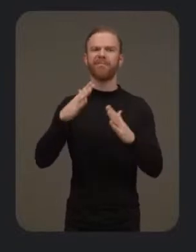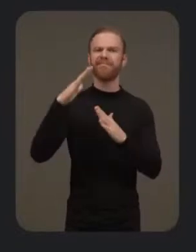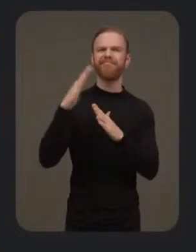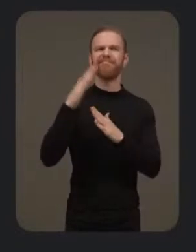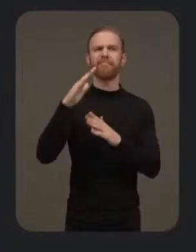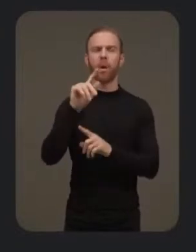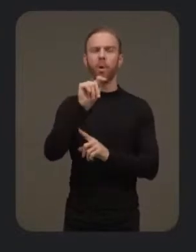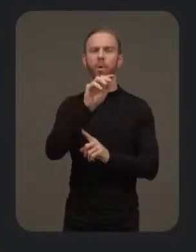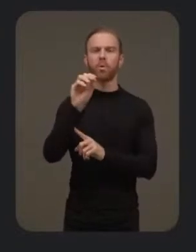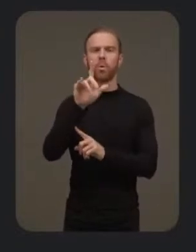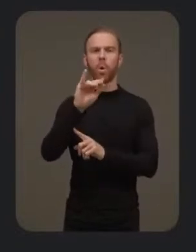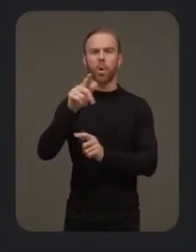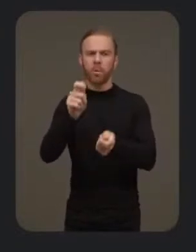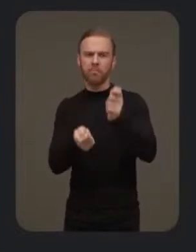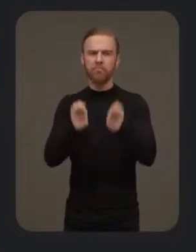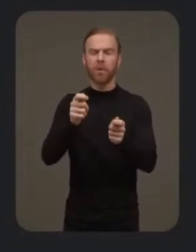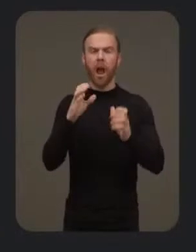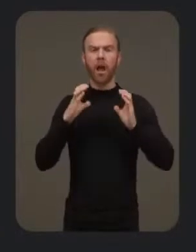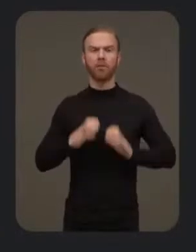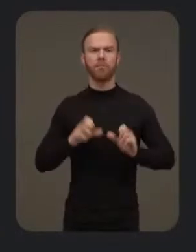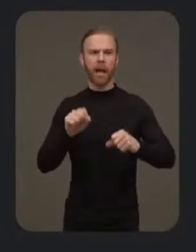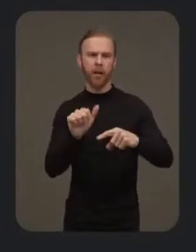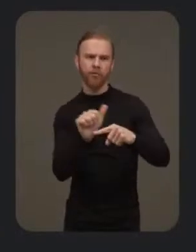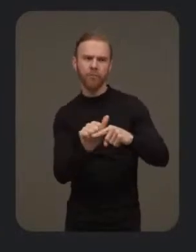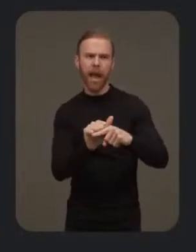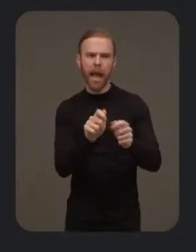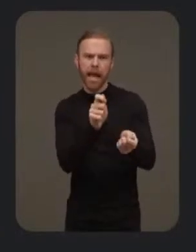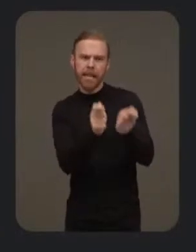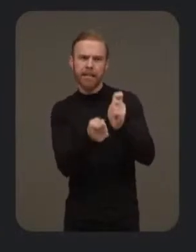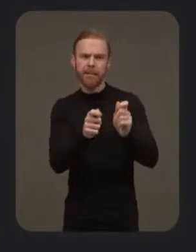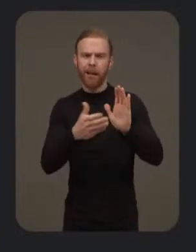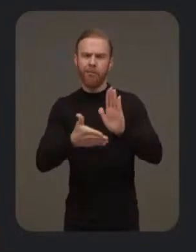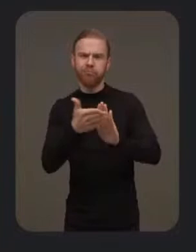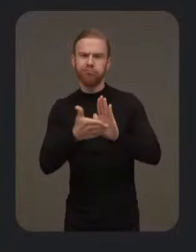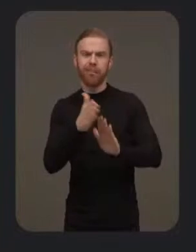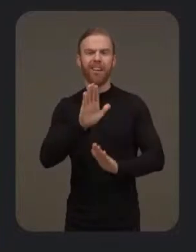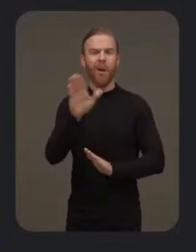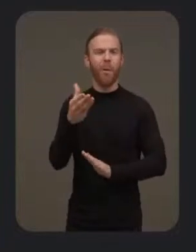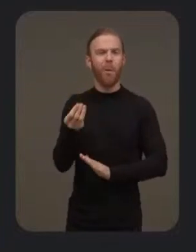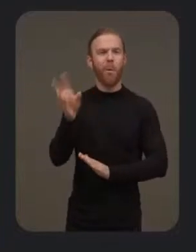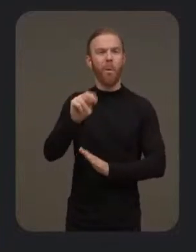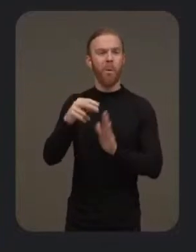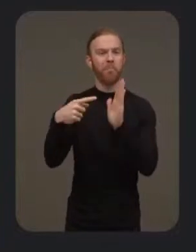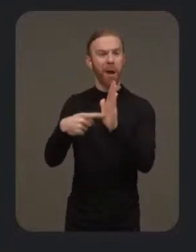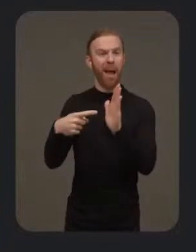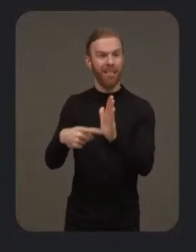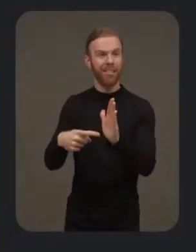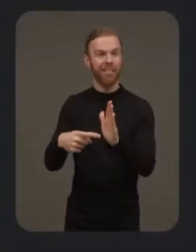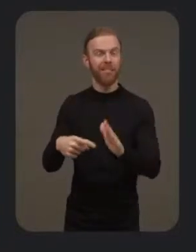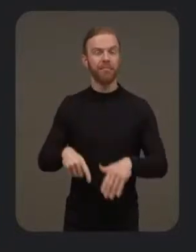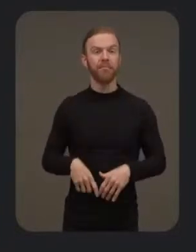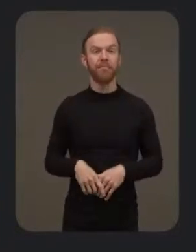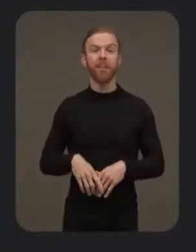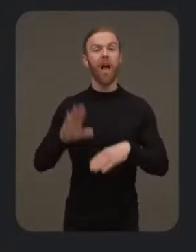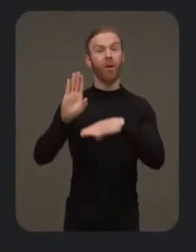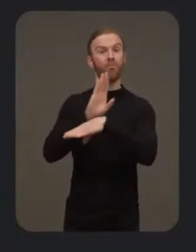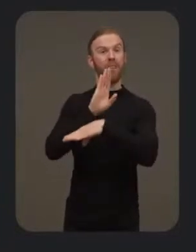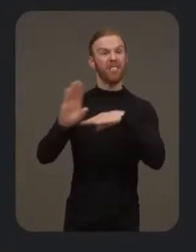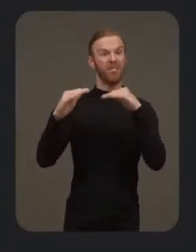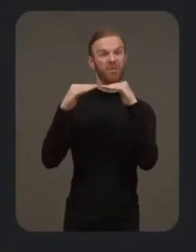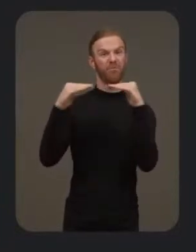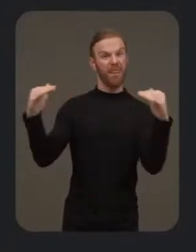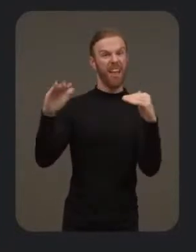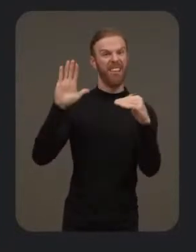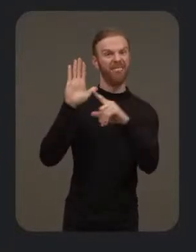world-class tooling so customers can train, fine-tune, and run their own models with